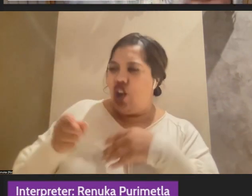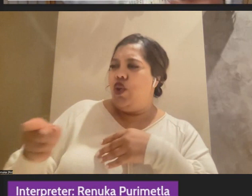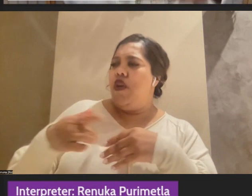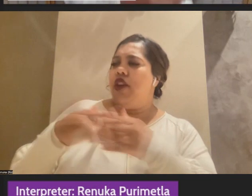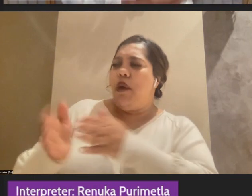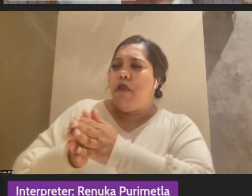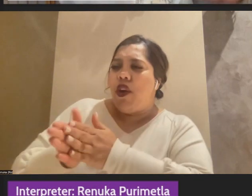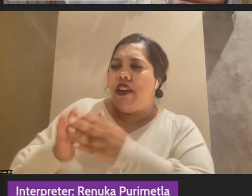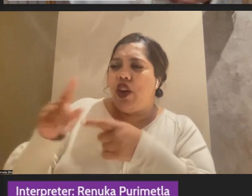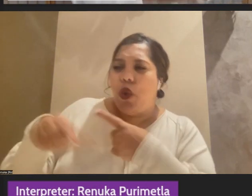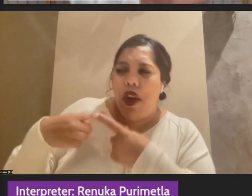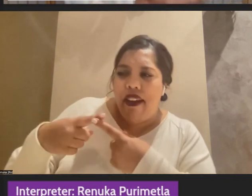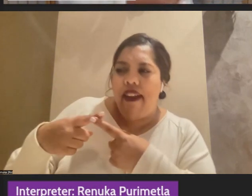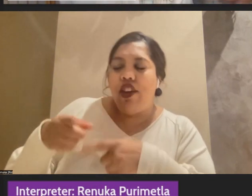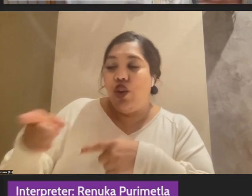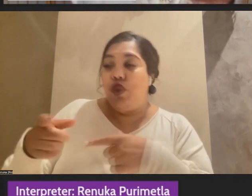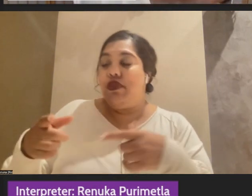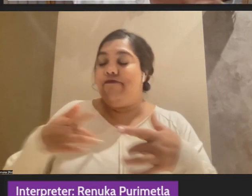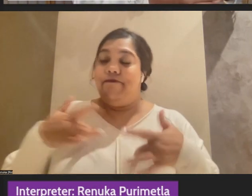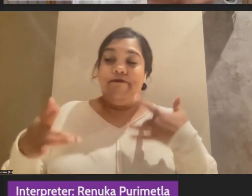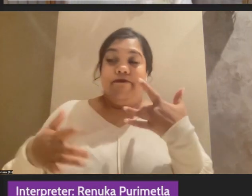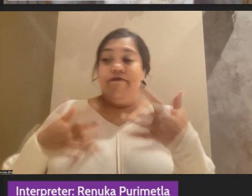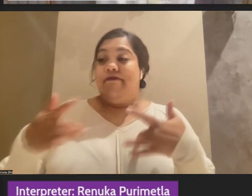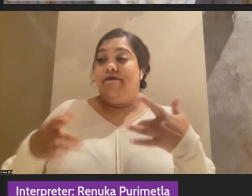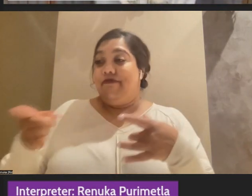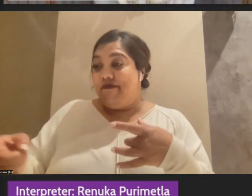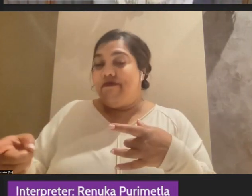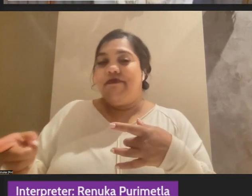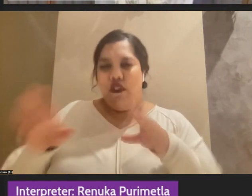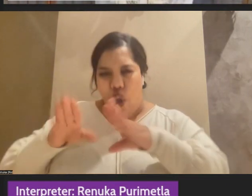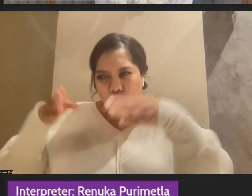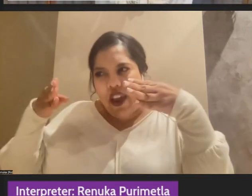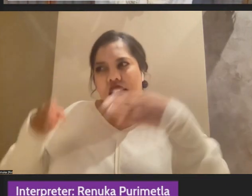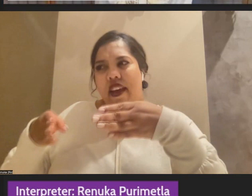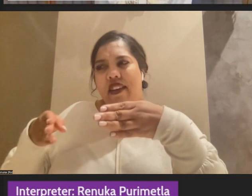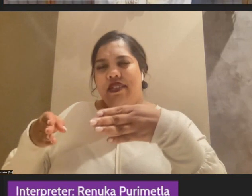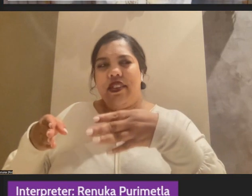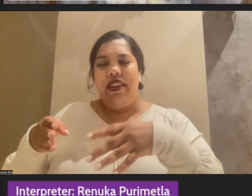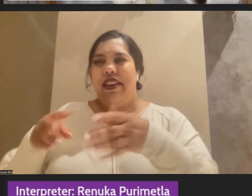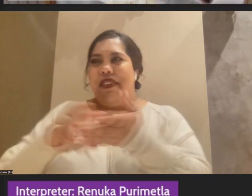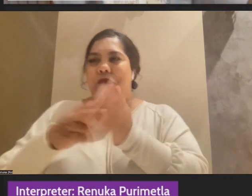them, and we go there, all of the other stuff,